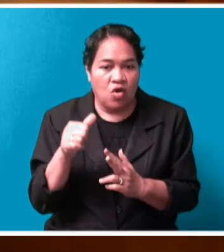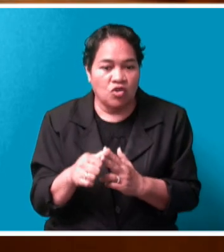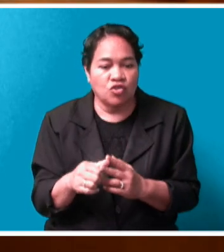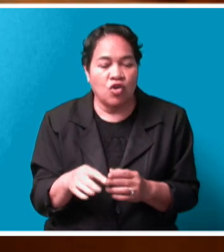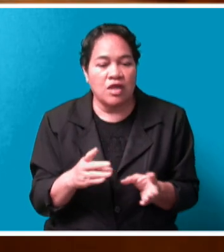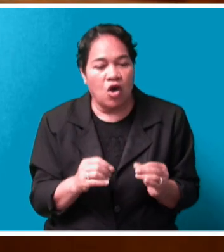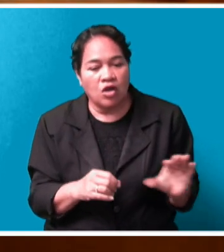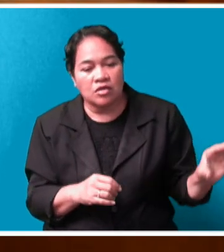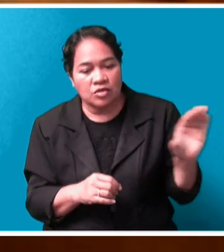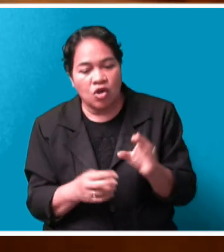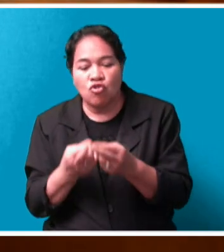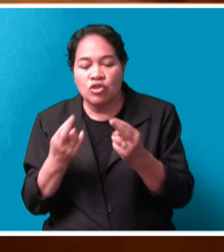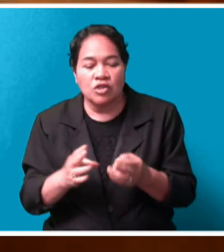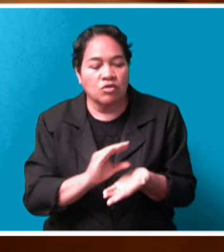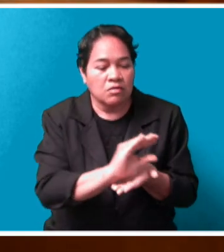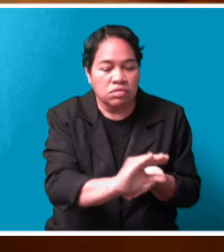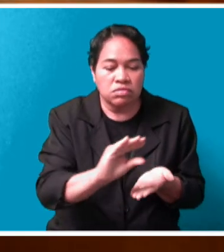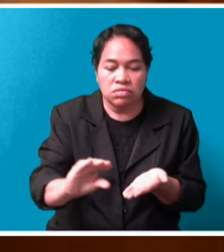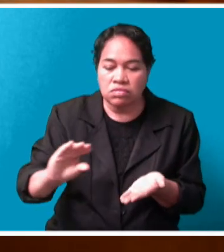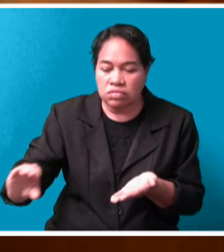across ministries and divisions.